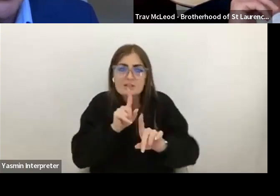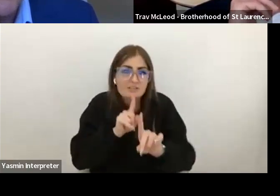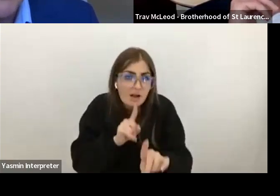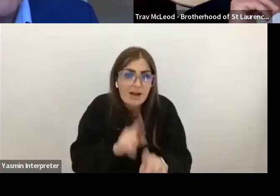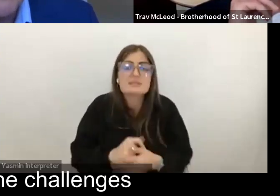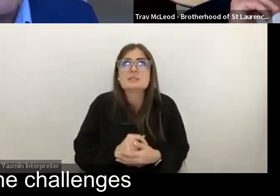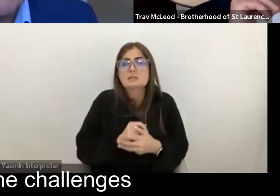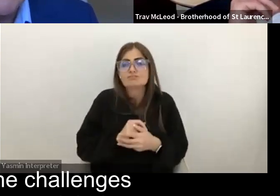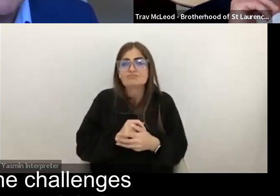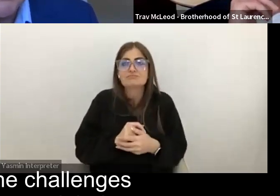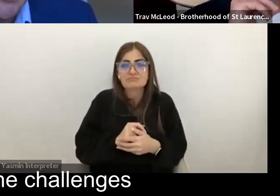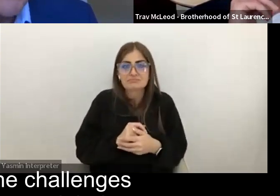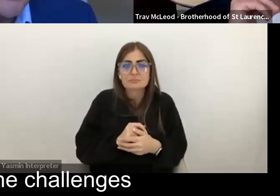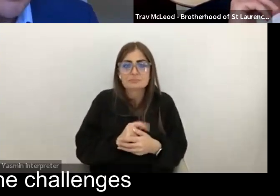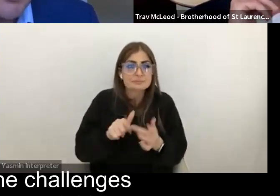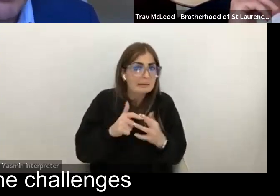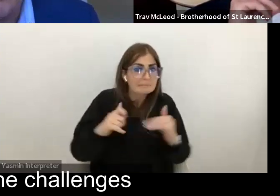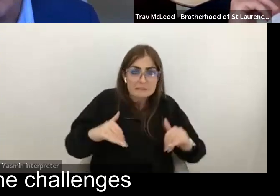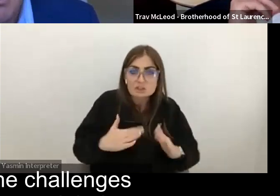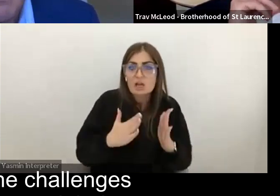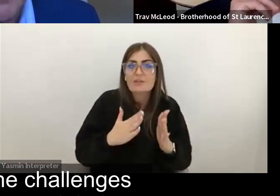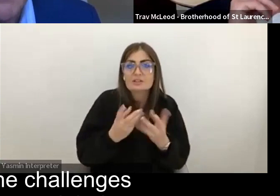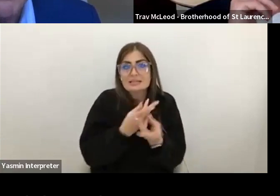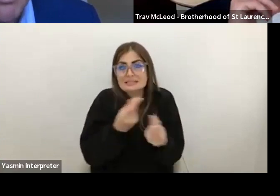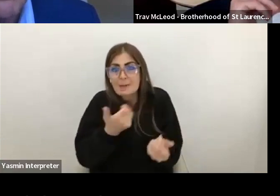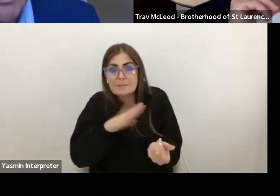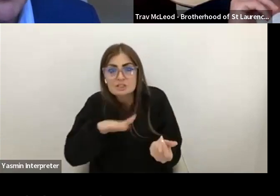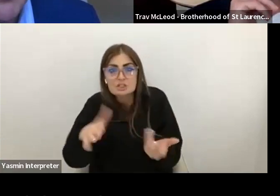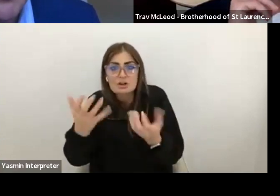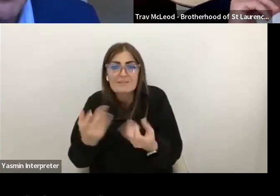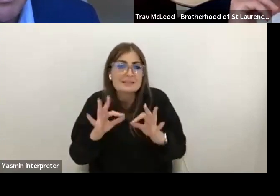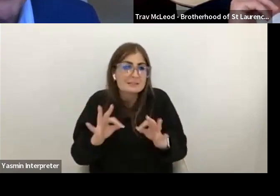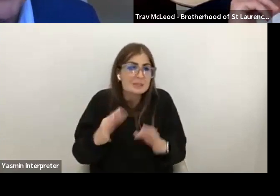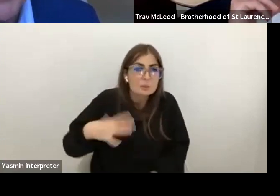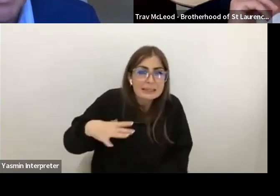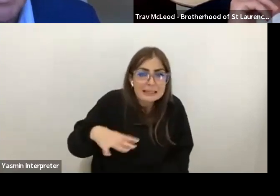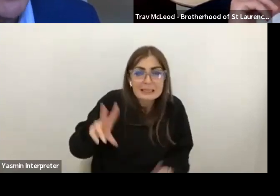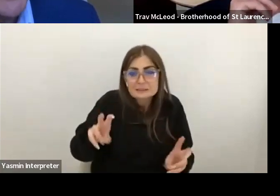advice, whether it's the challenges that some children might have that have special needs,